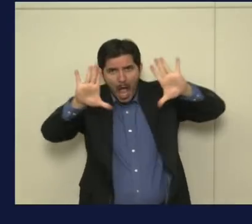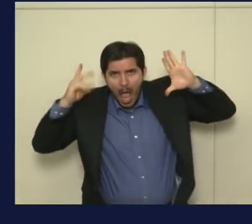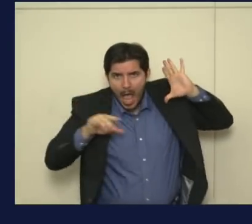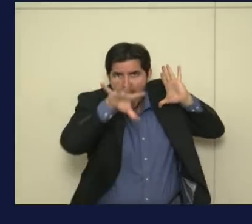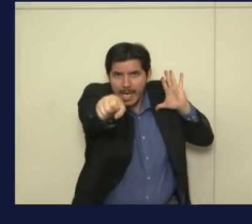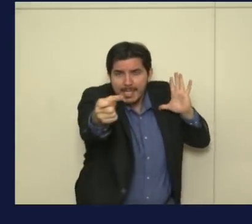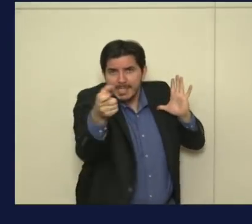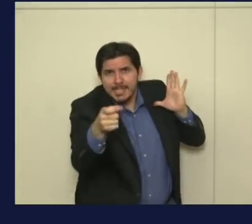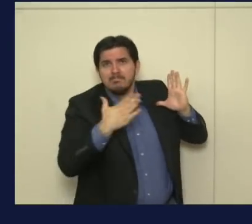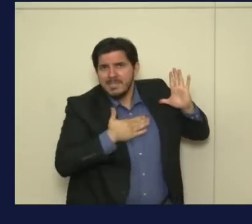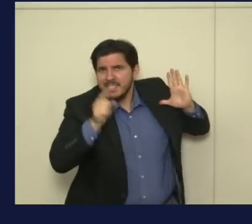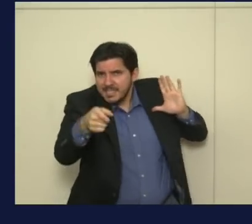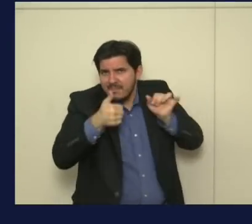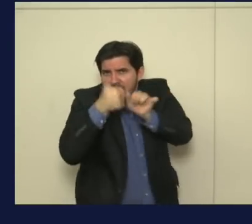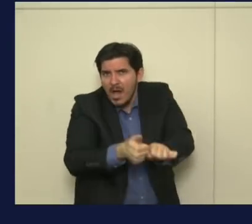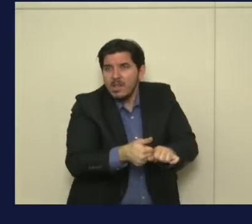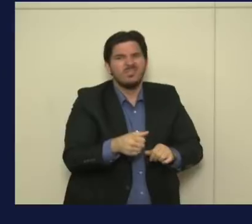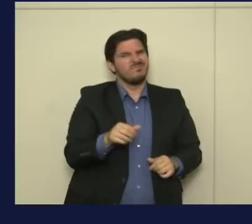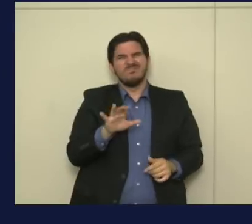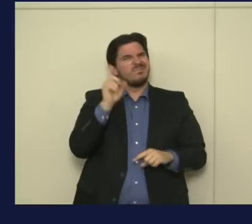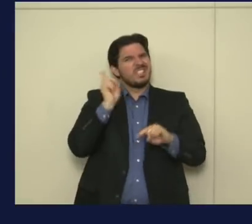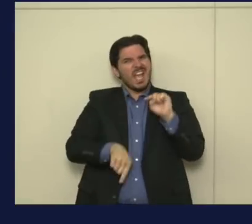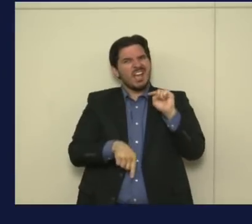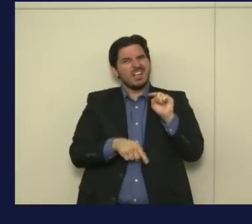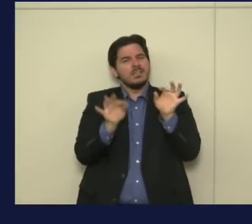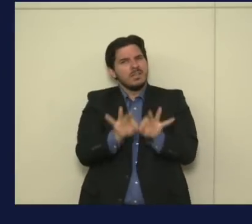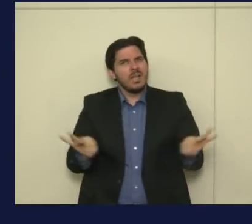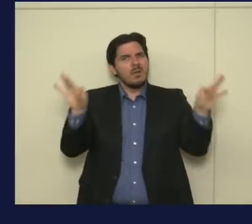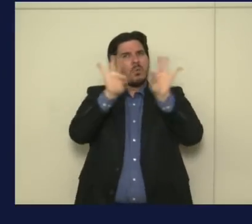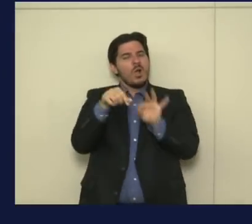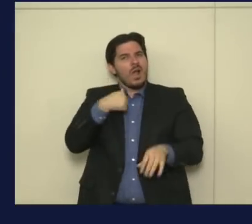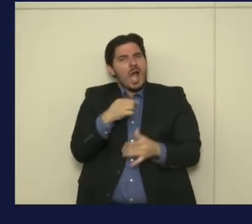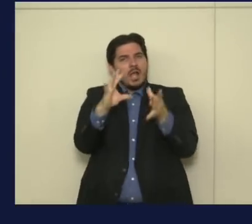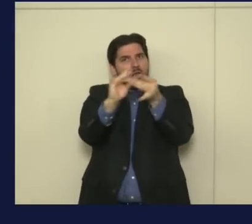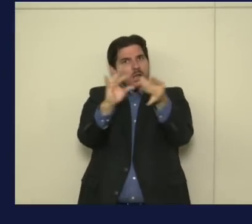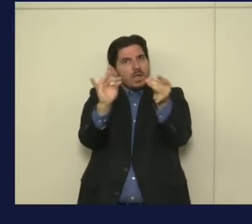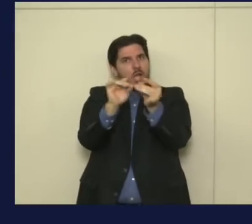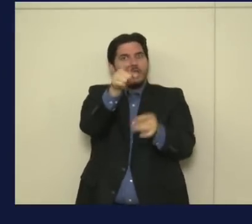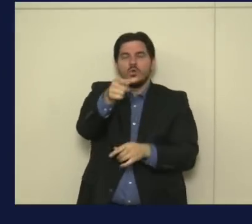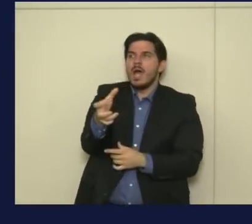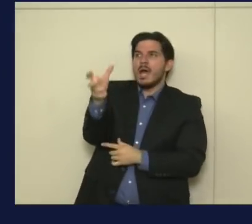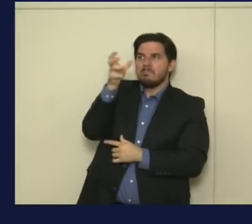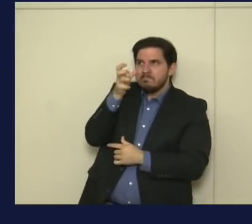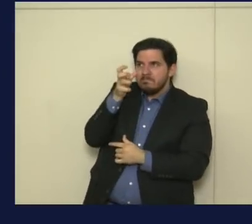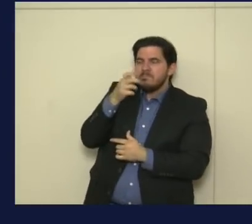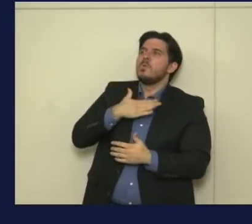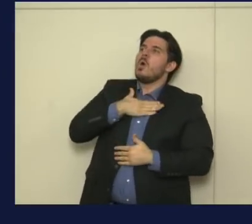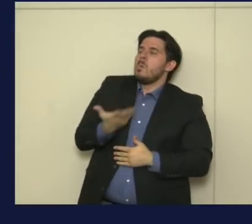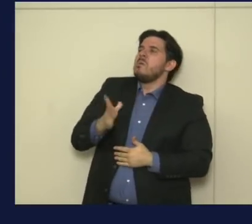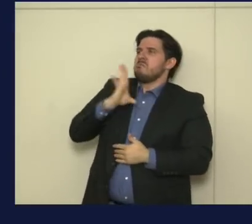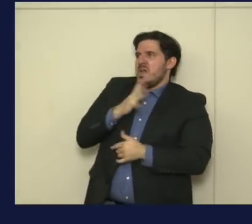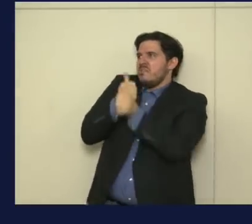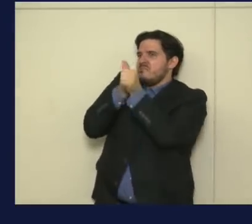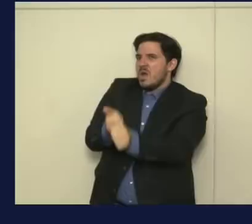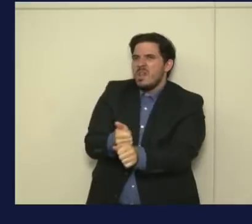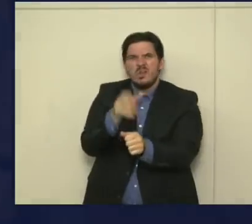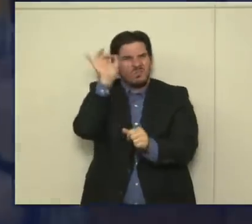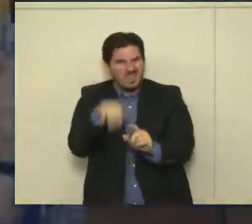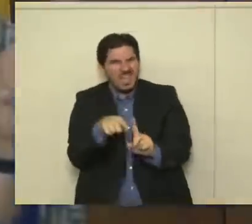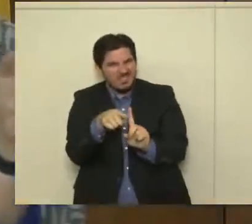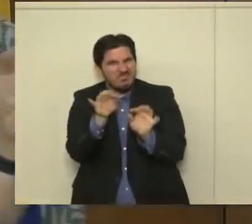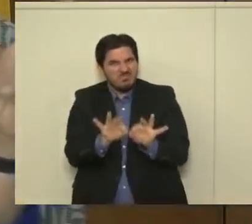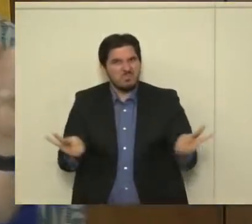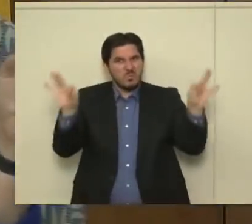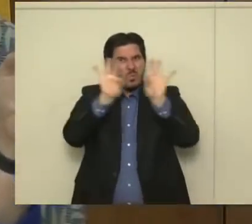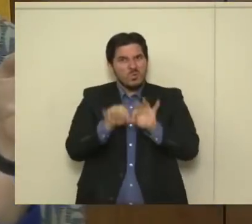willing to do them. And I want to give you an anecdotal, this is what I see. Last week, I